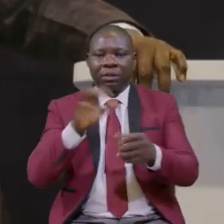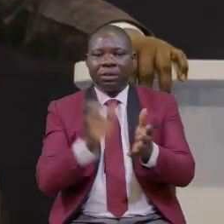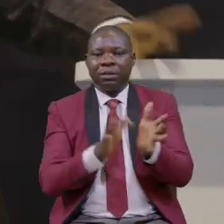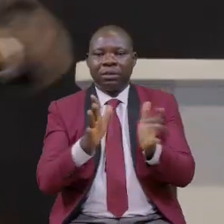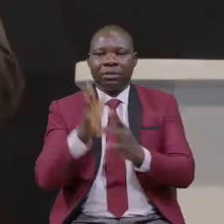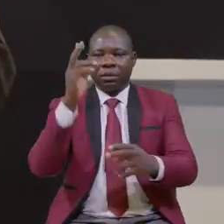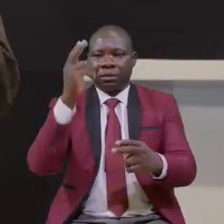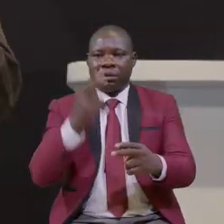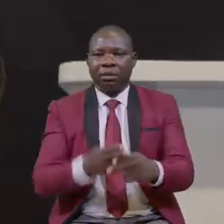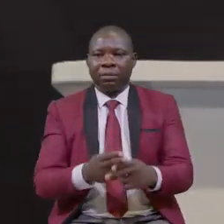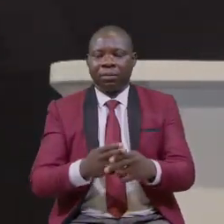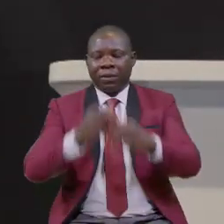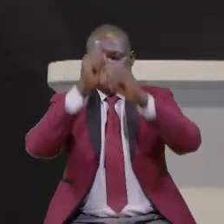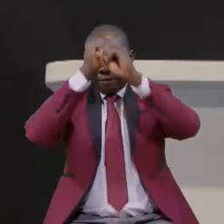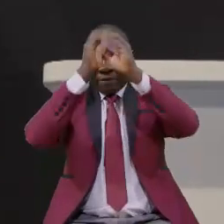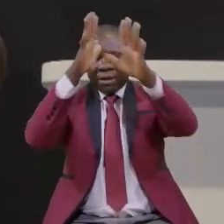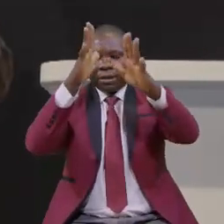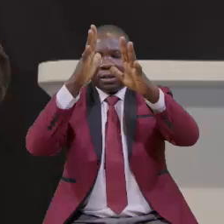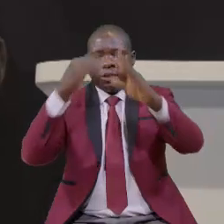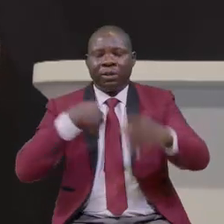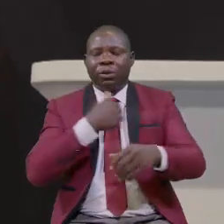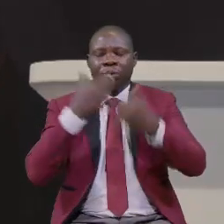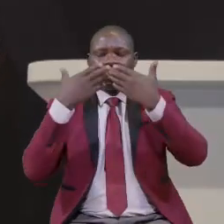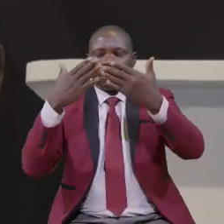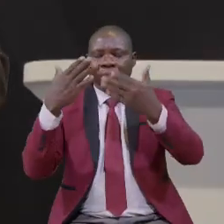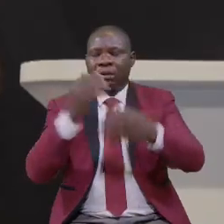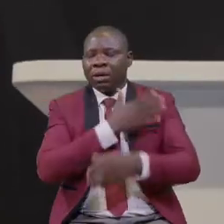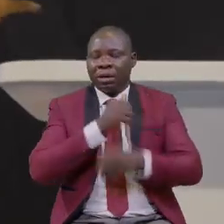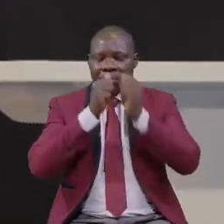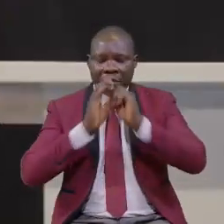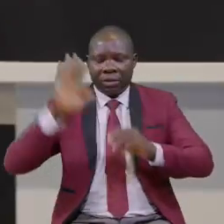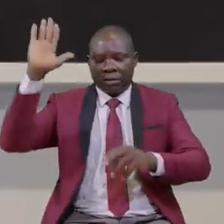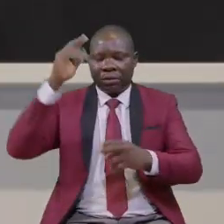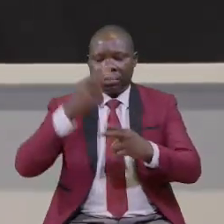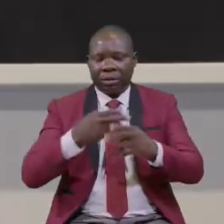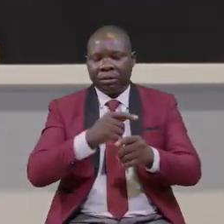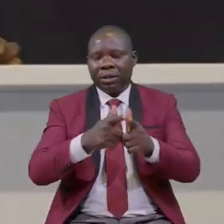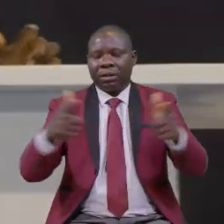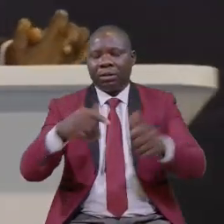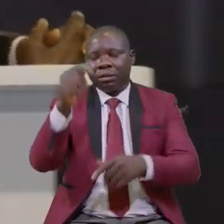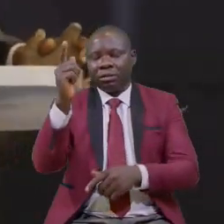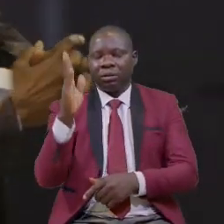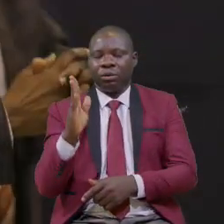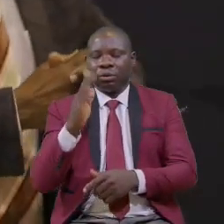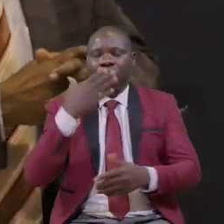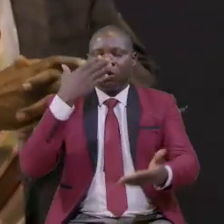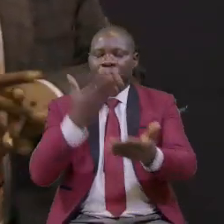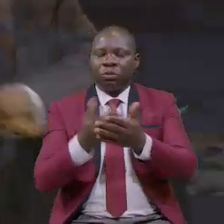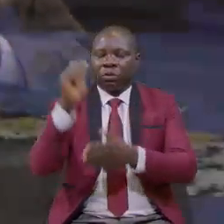Amen. Father, we thank you and bless your name. Great God, good